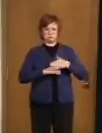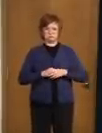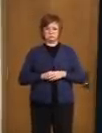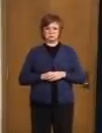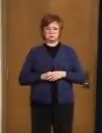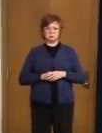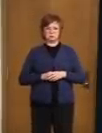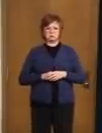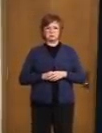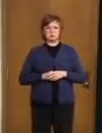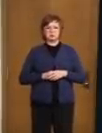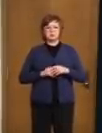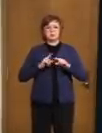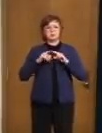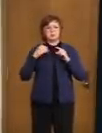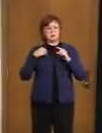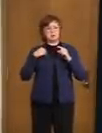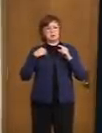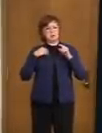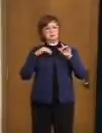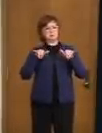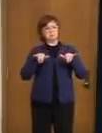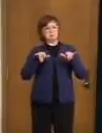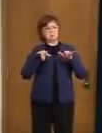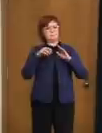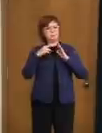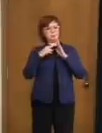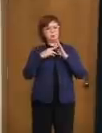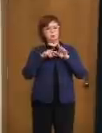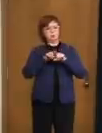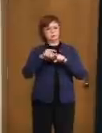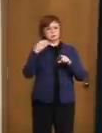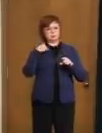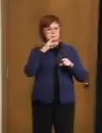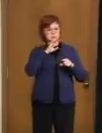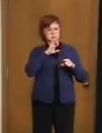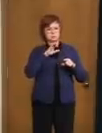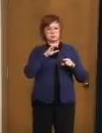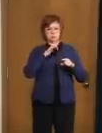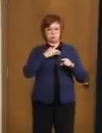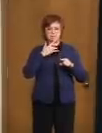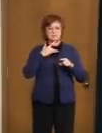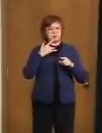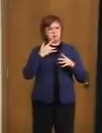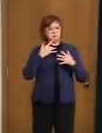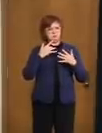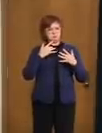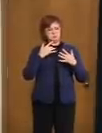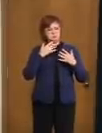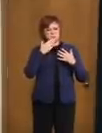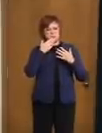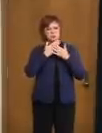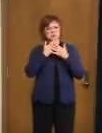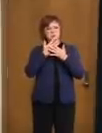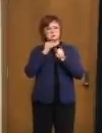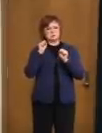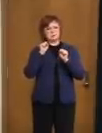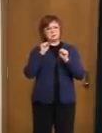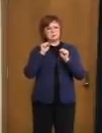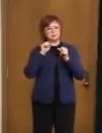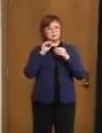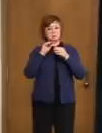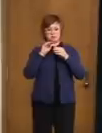today. So, we feel very positive that the measures that we have that are significant do have an impact on the spread of COVID in our